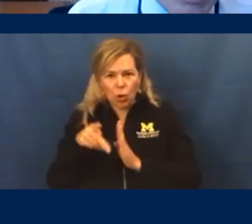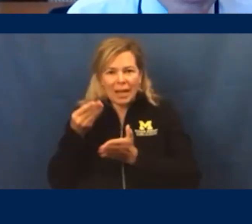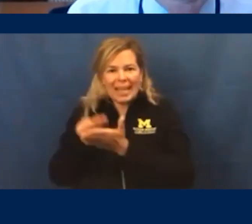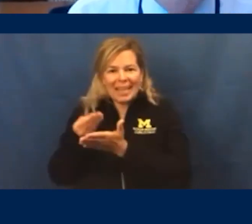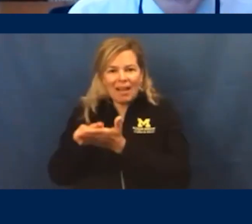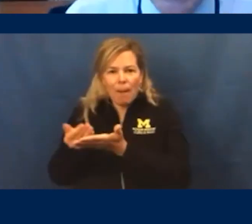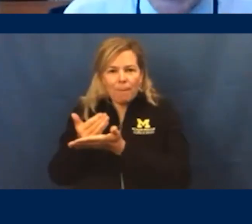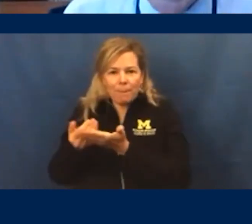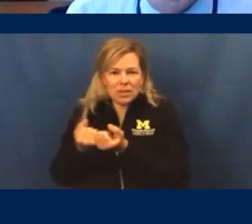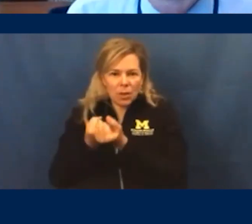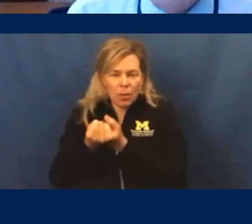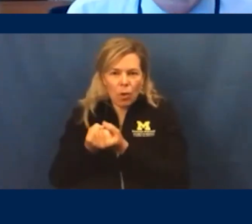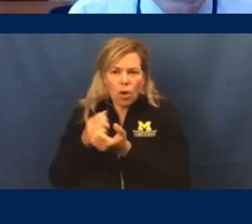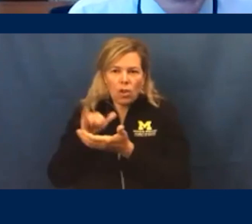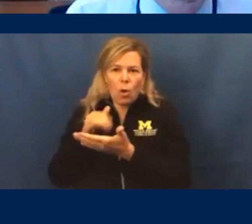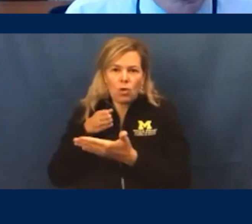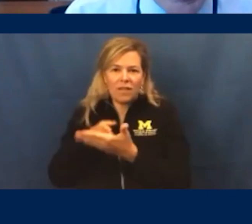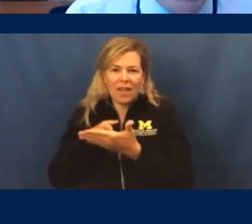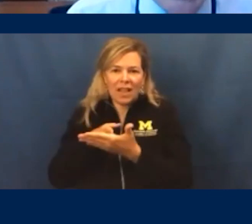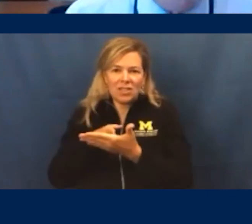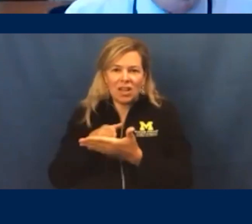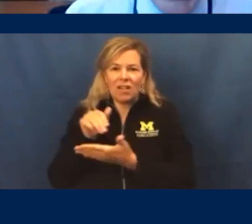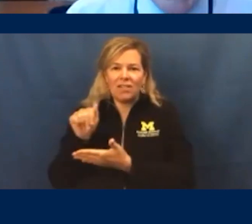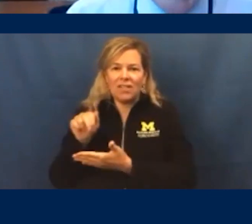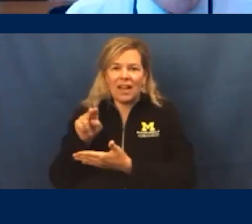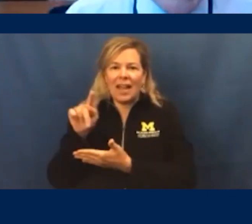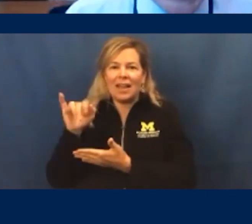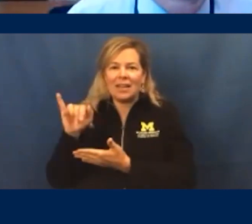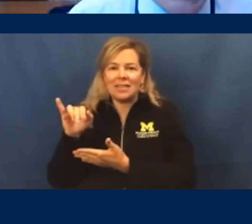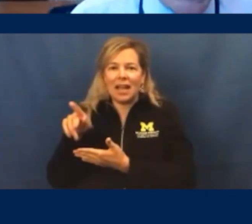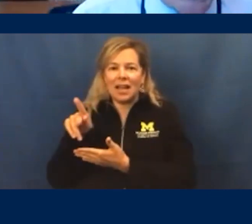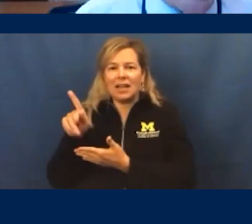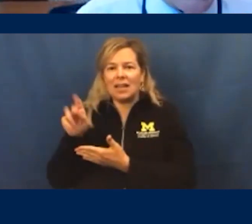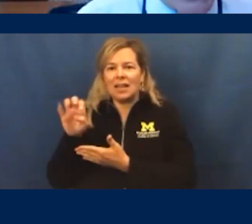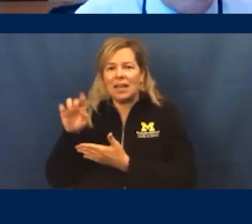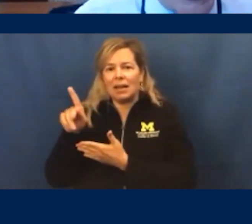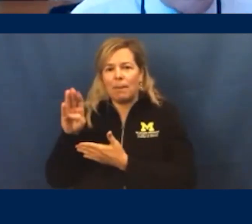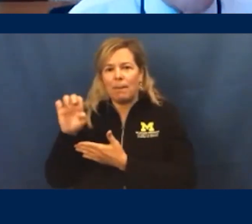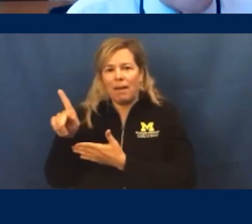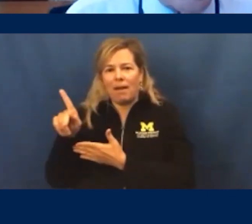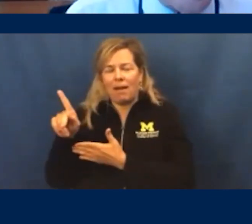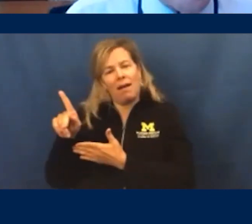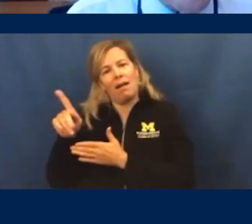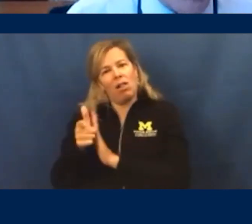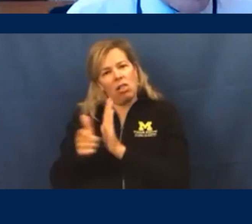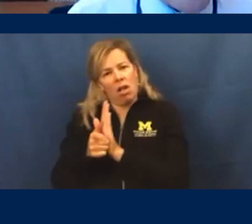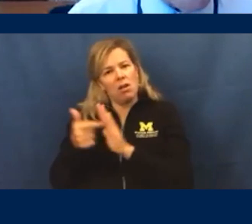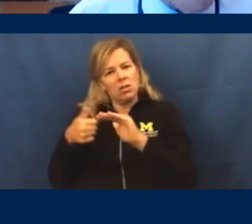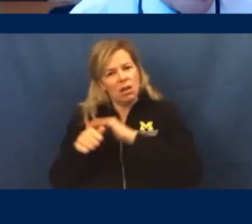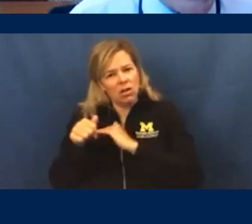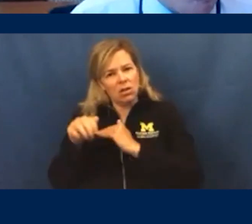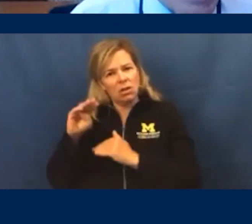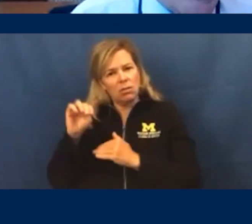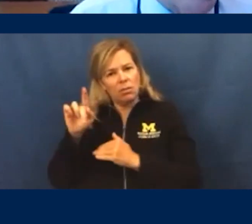those are violations of the anti-kickback laws within Medicare and Medicaid. And so some of our supports that